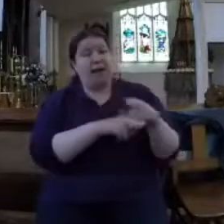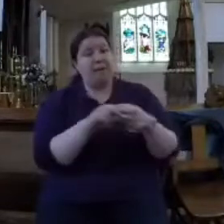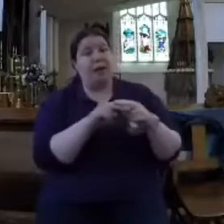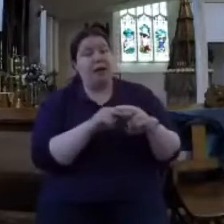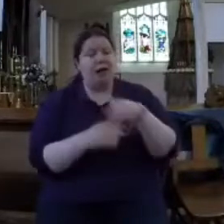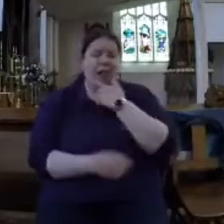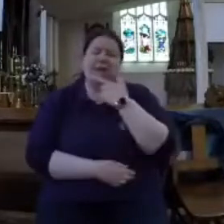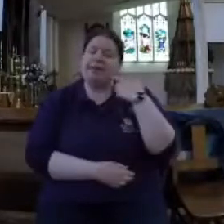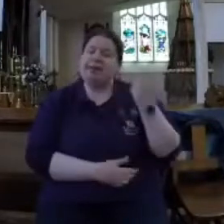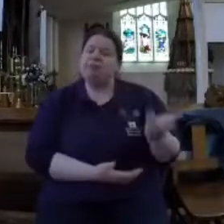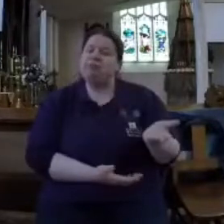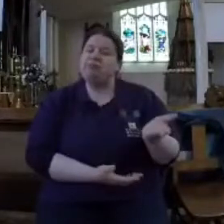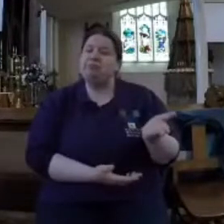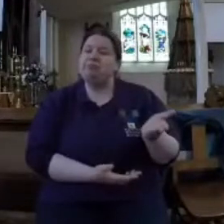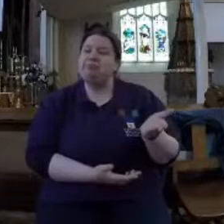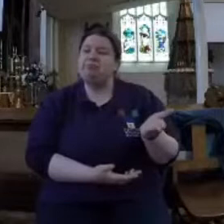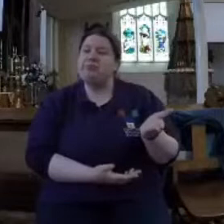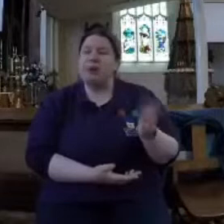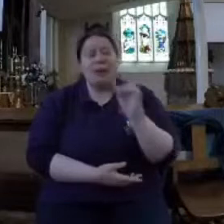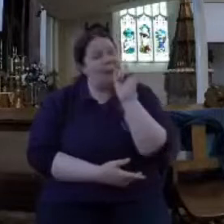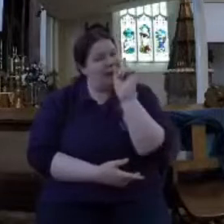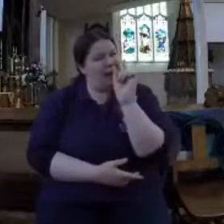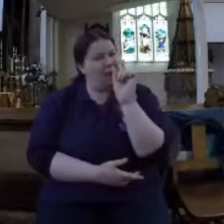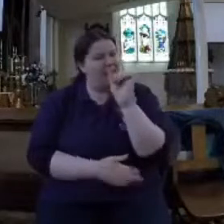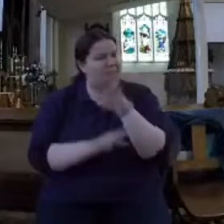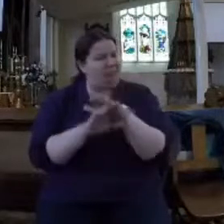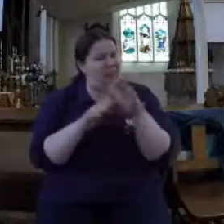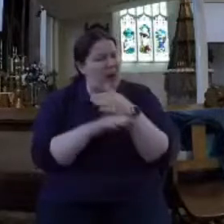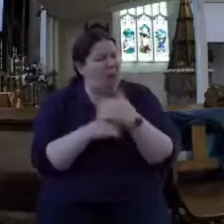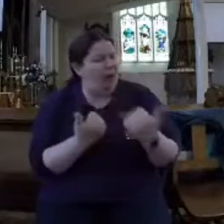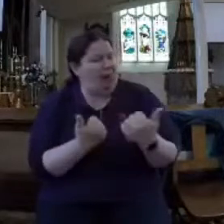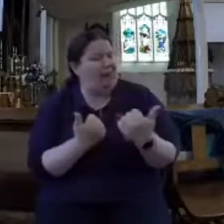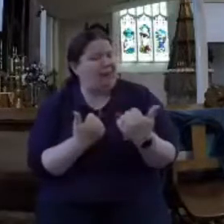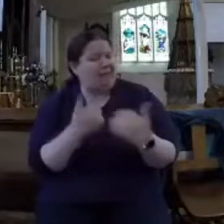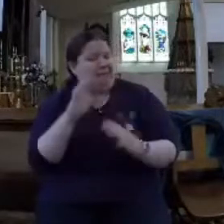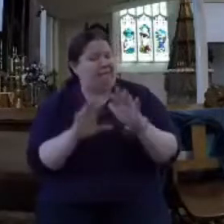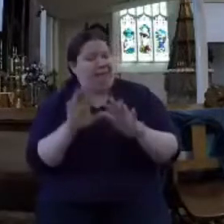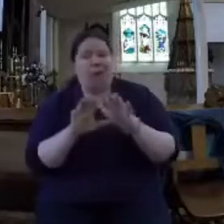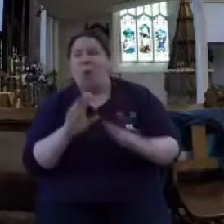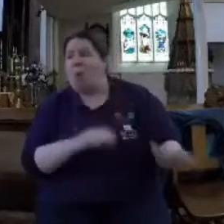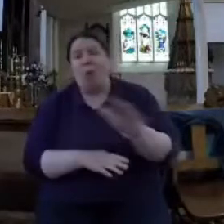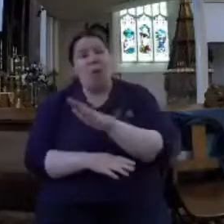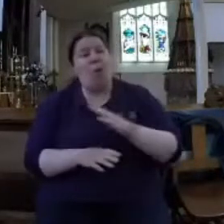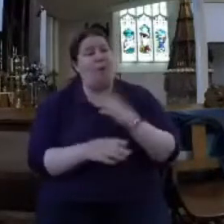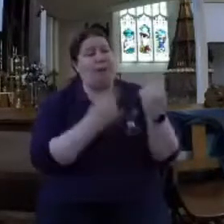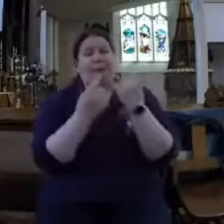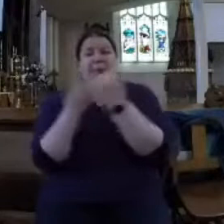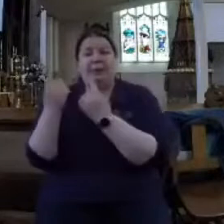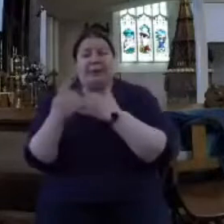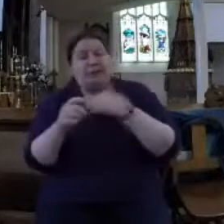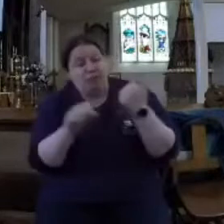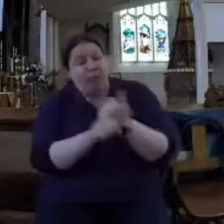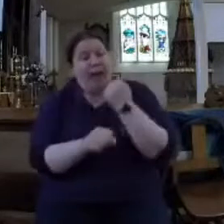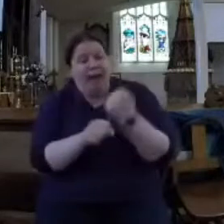family, but we are a little dysfunctional. We're all a bit dysfunctional, aren't we? We all need repair